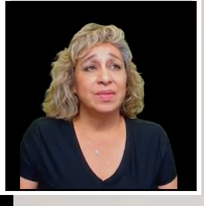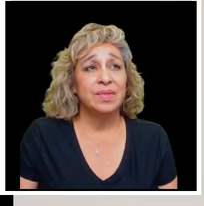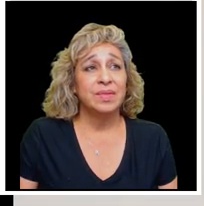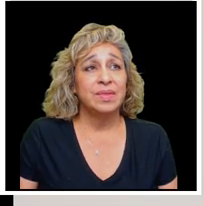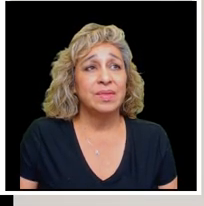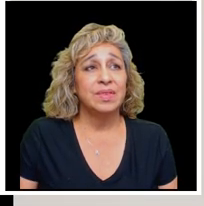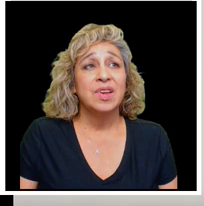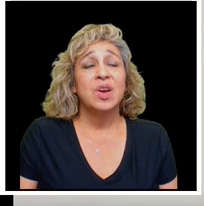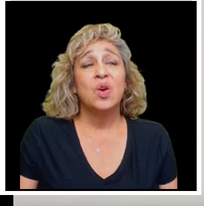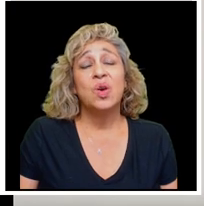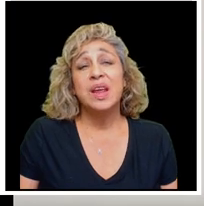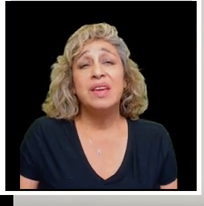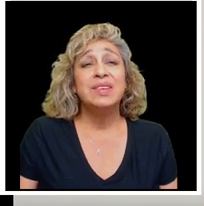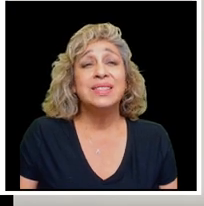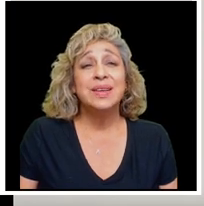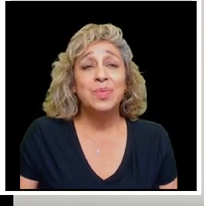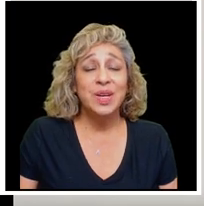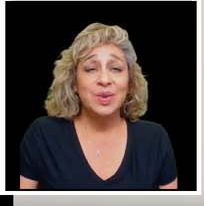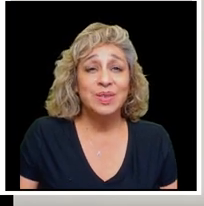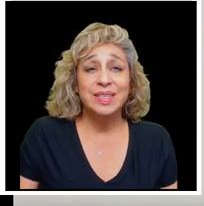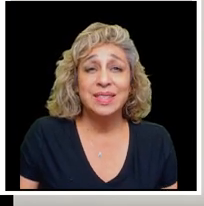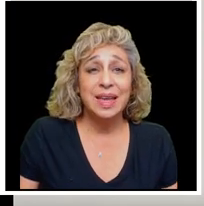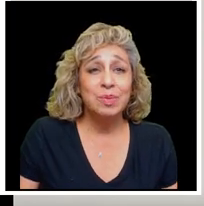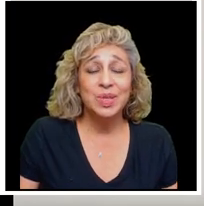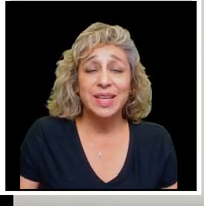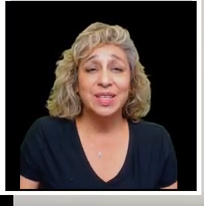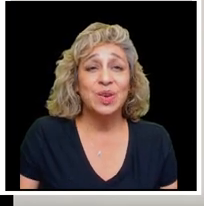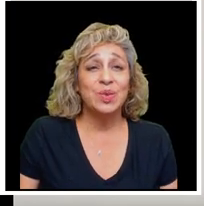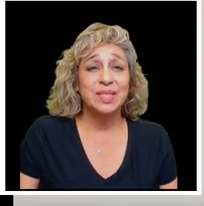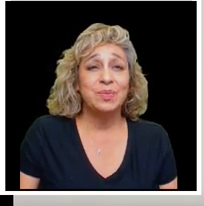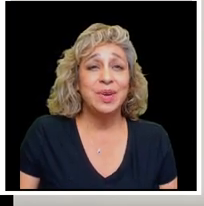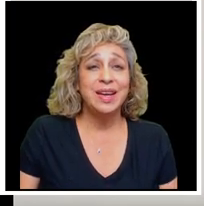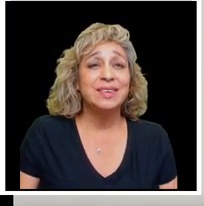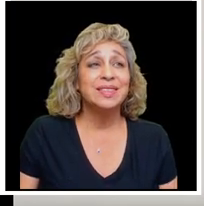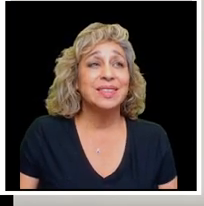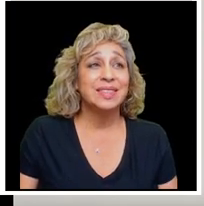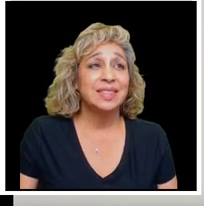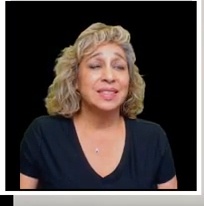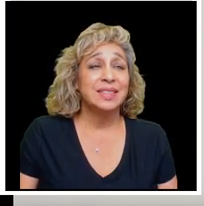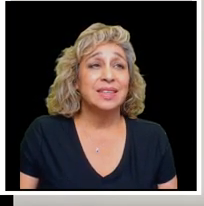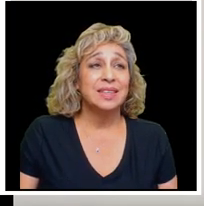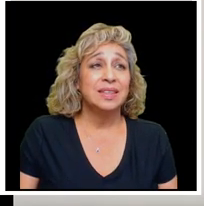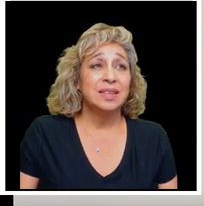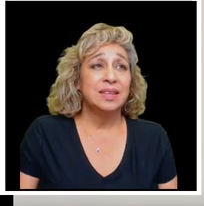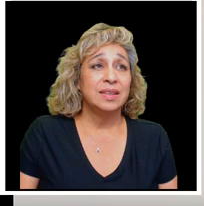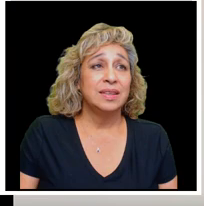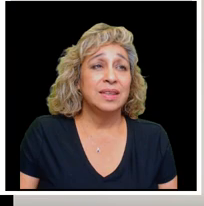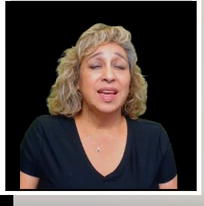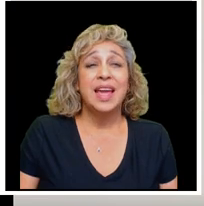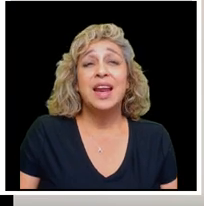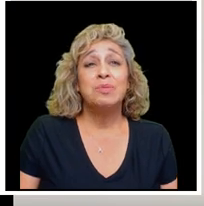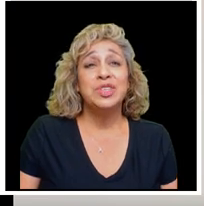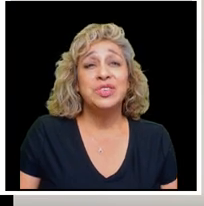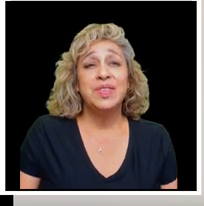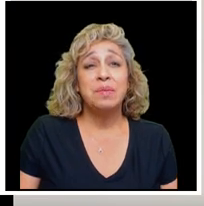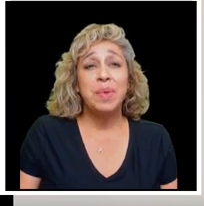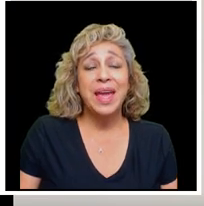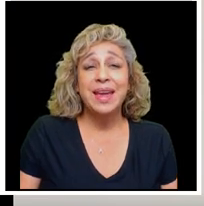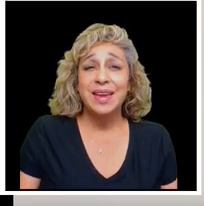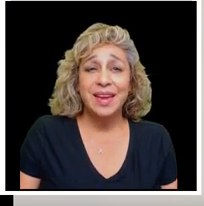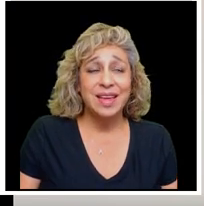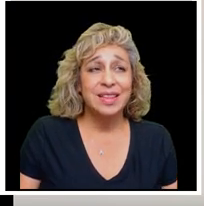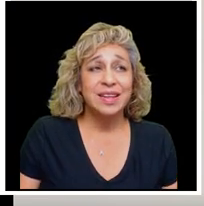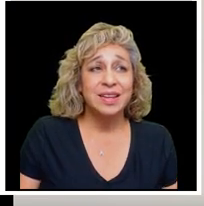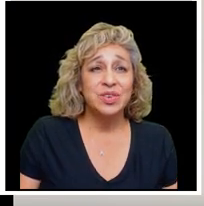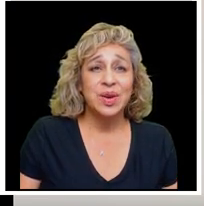or even someone who's disabled has to go with someone else and how much do they pay